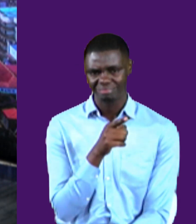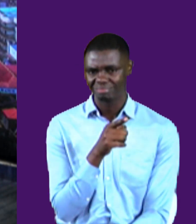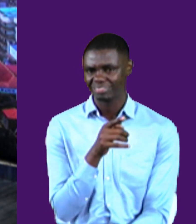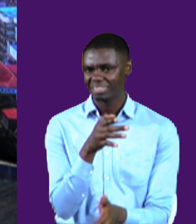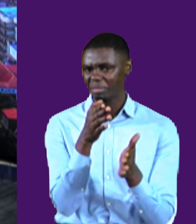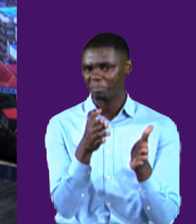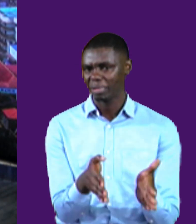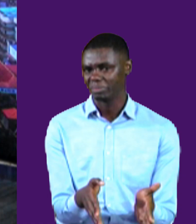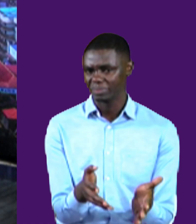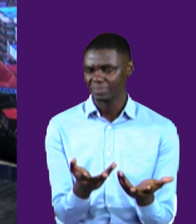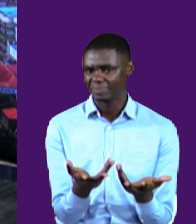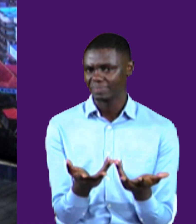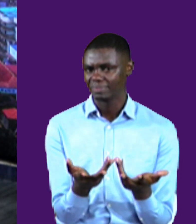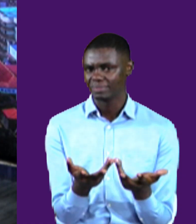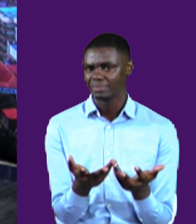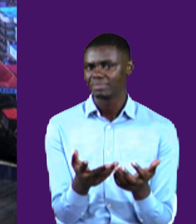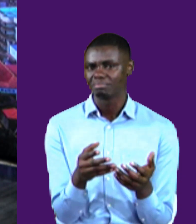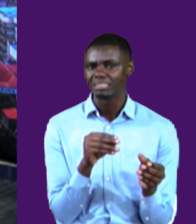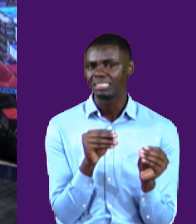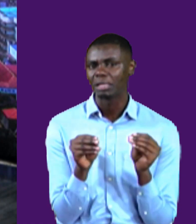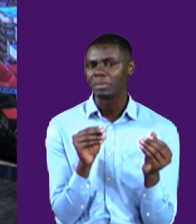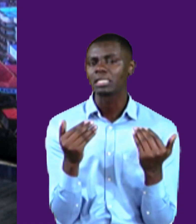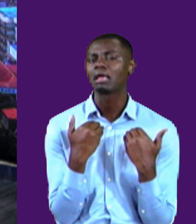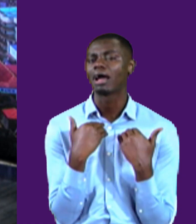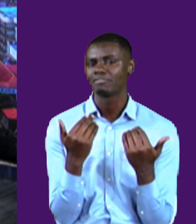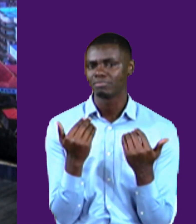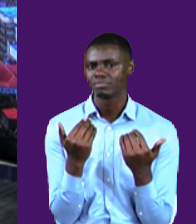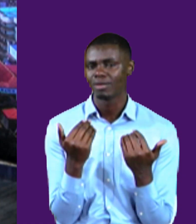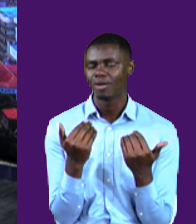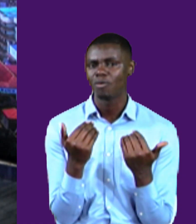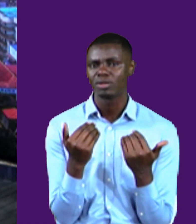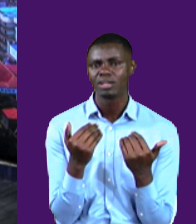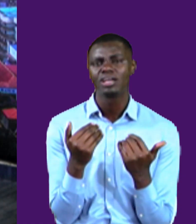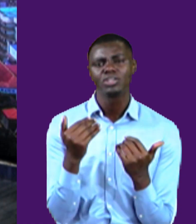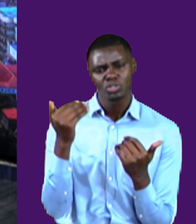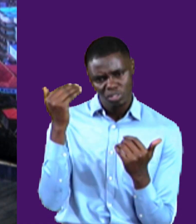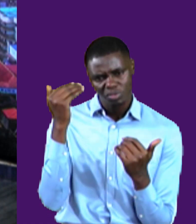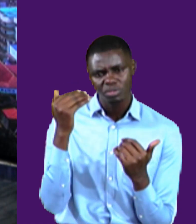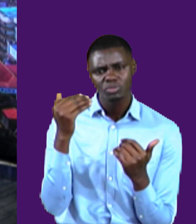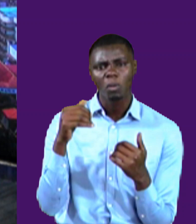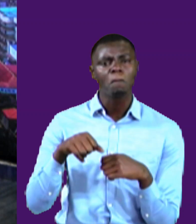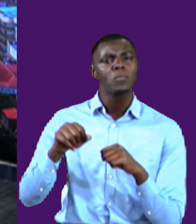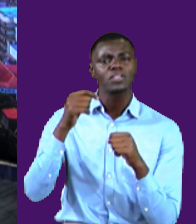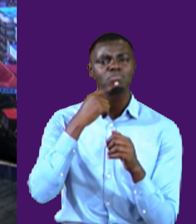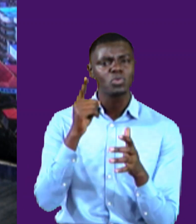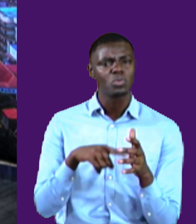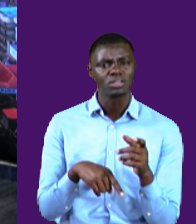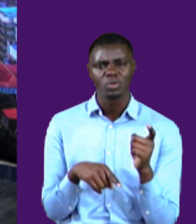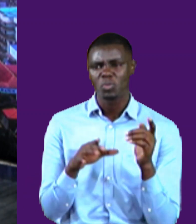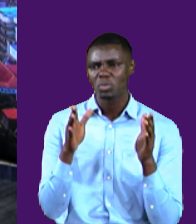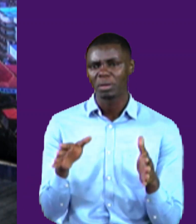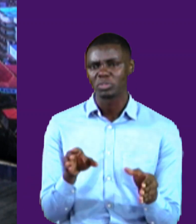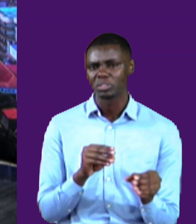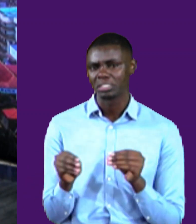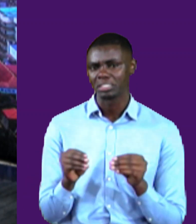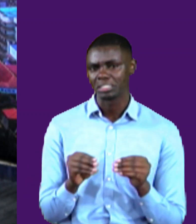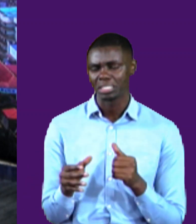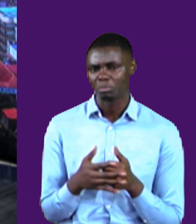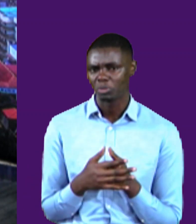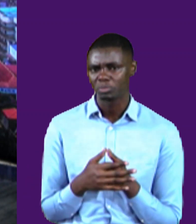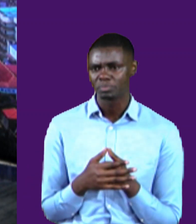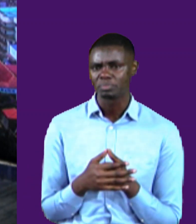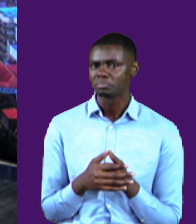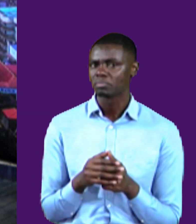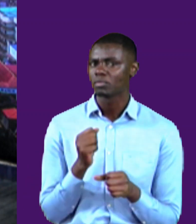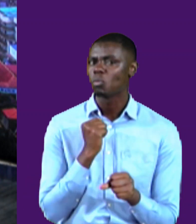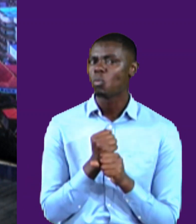person has a disability. Or do you know what they say? This person is disabled. How